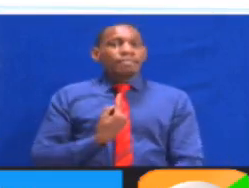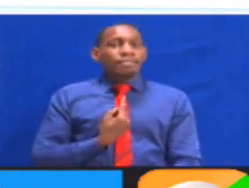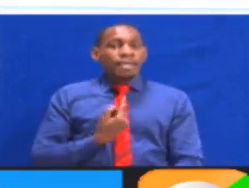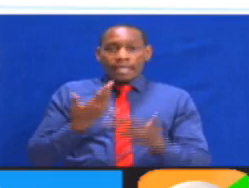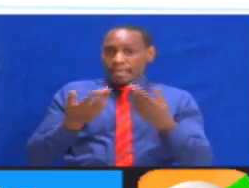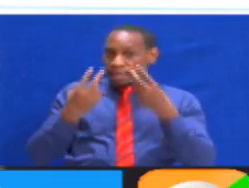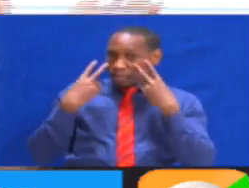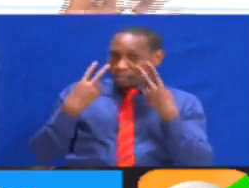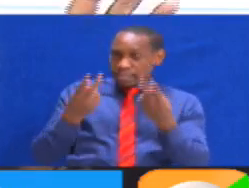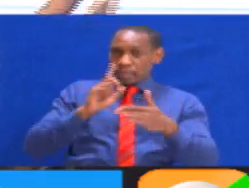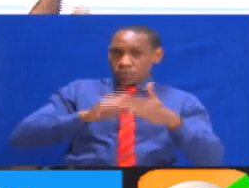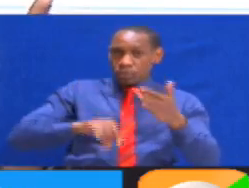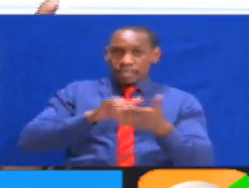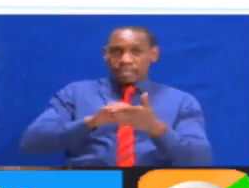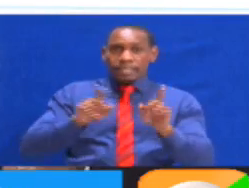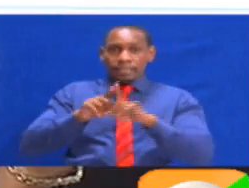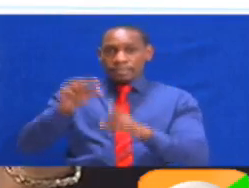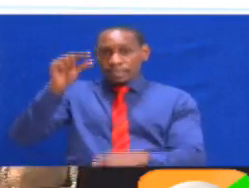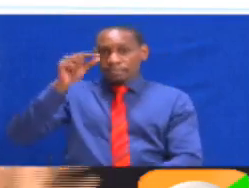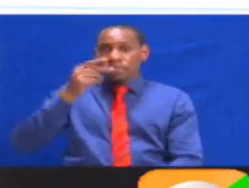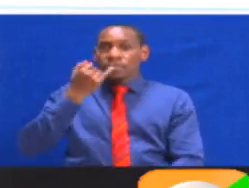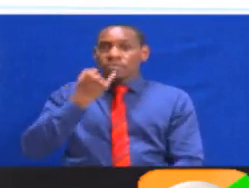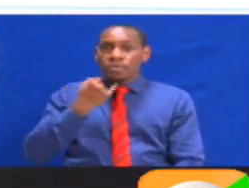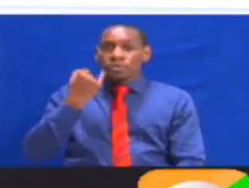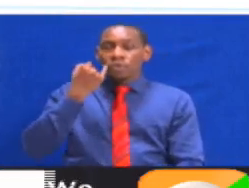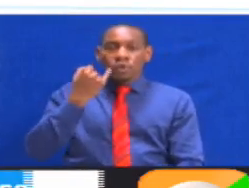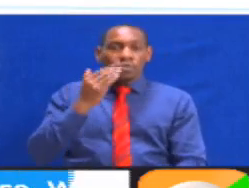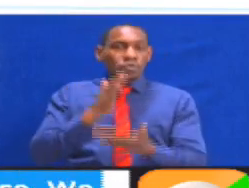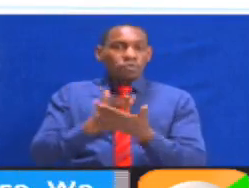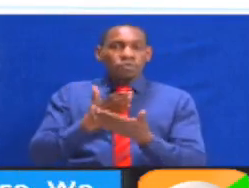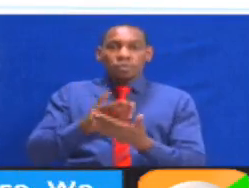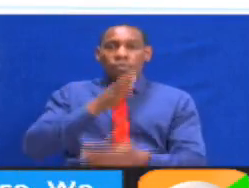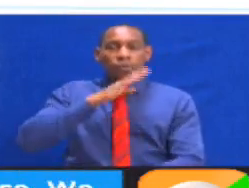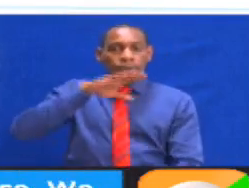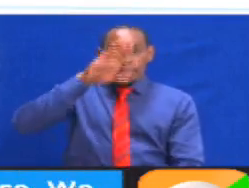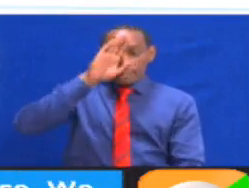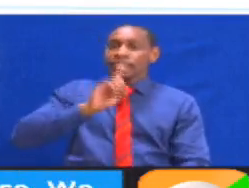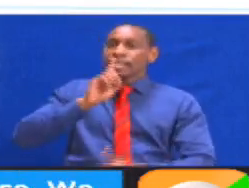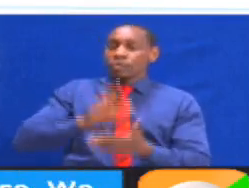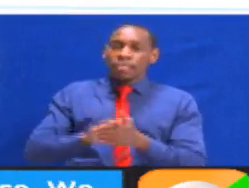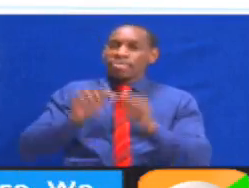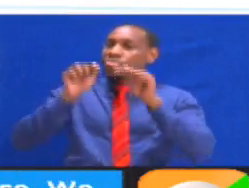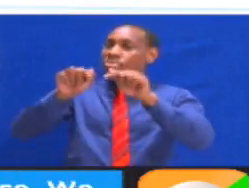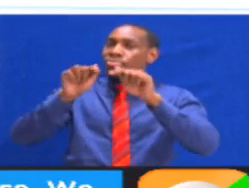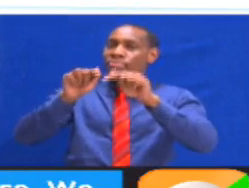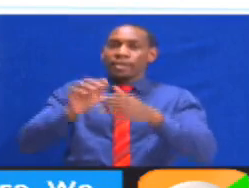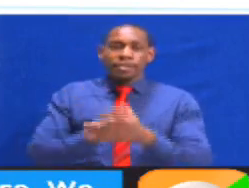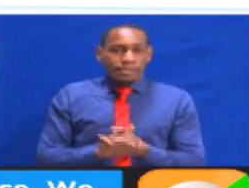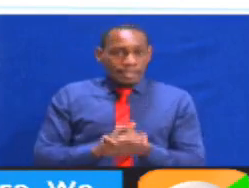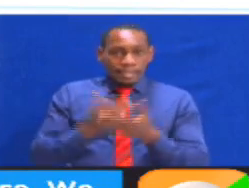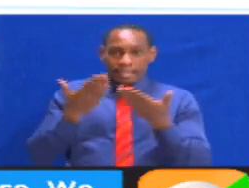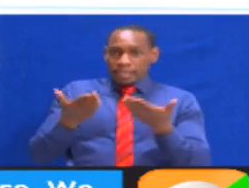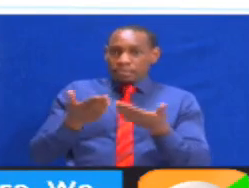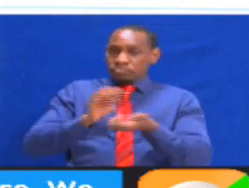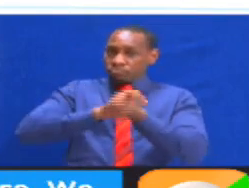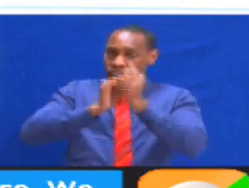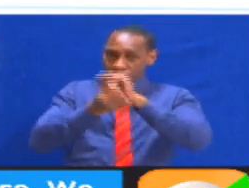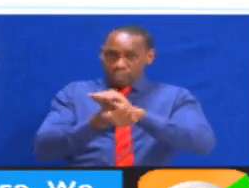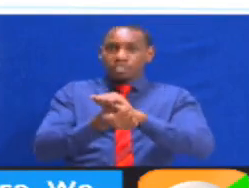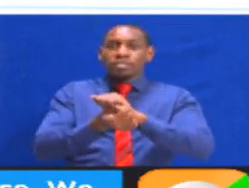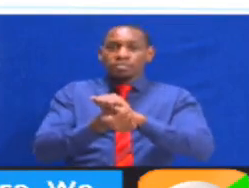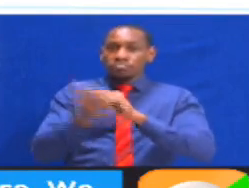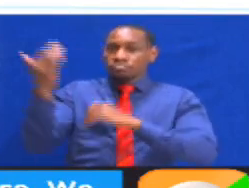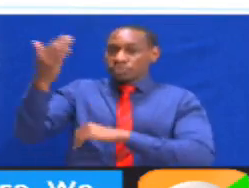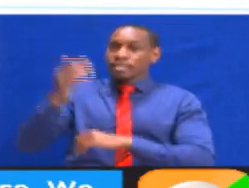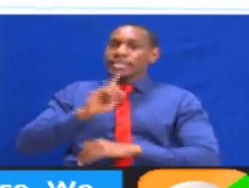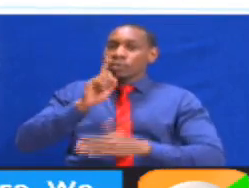when we're starting to see, you know, even Joho, who at some point got really upset and said, you know, and then now walked it back and said, what we're doing